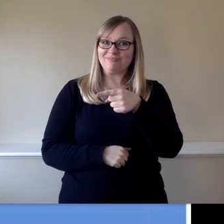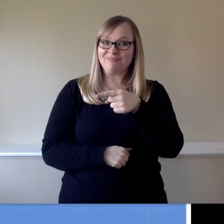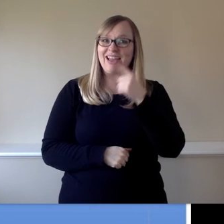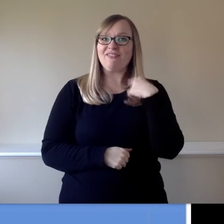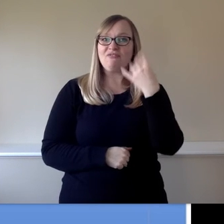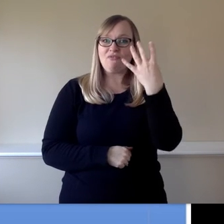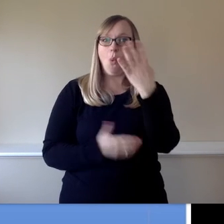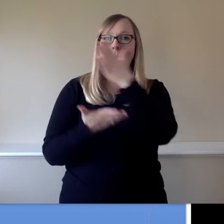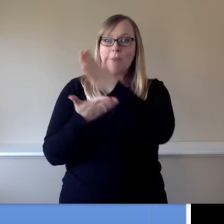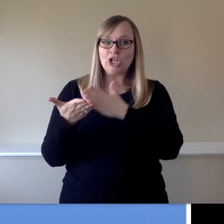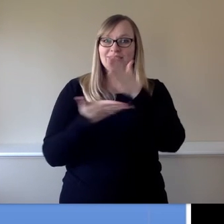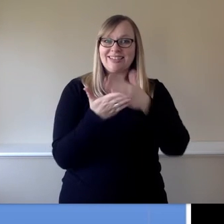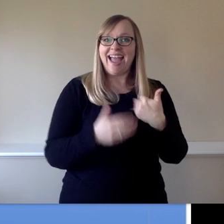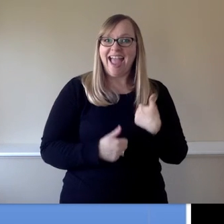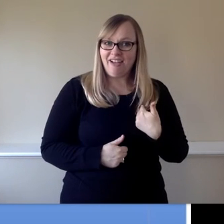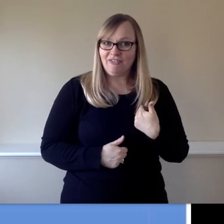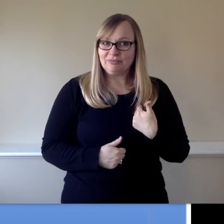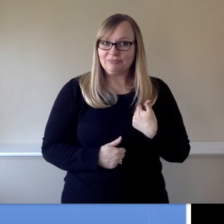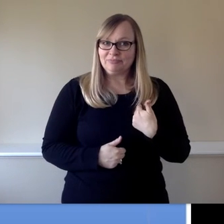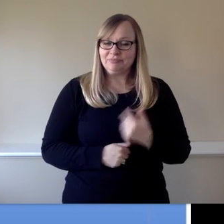equal parts.